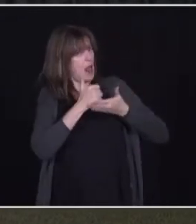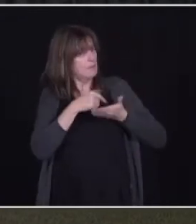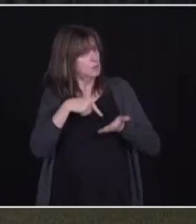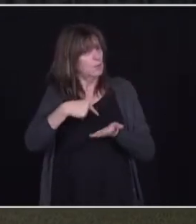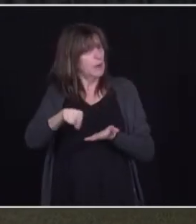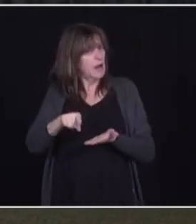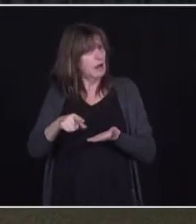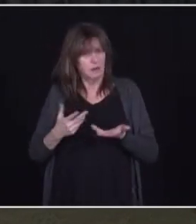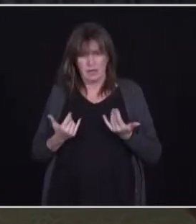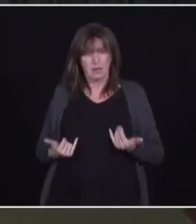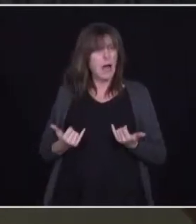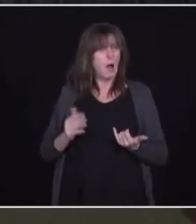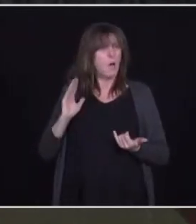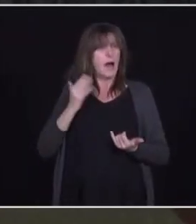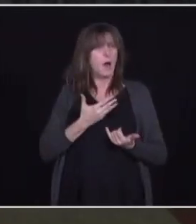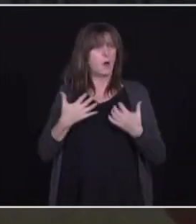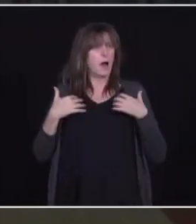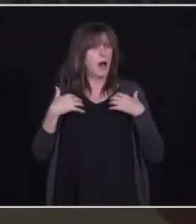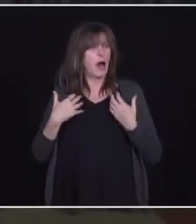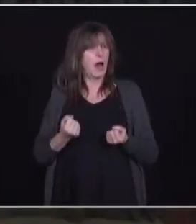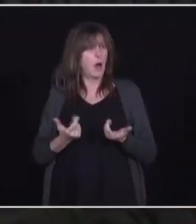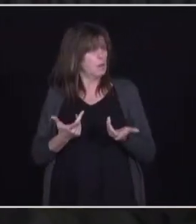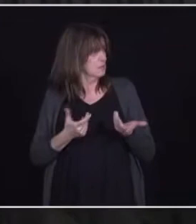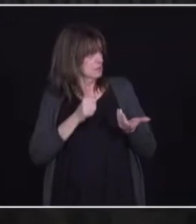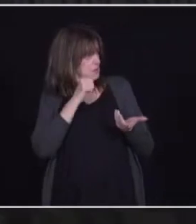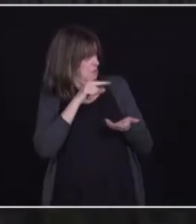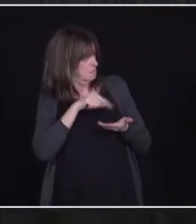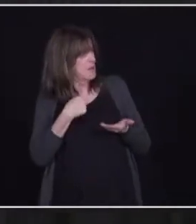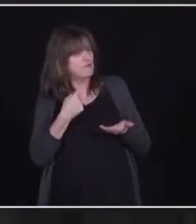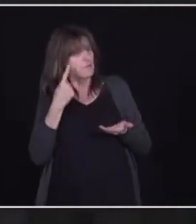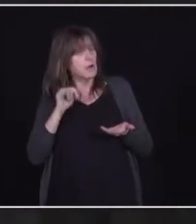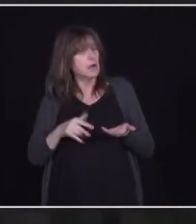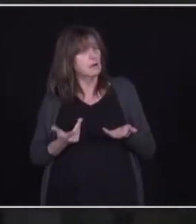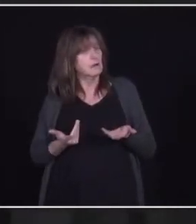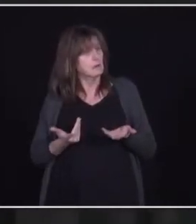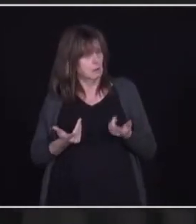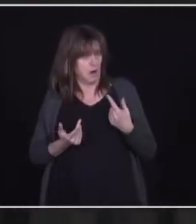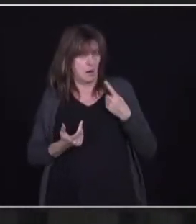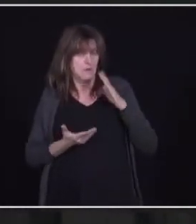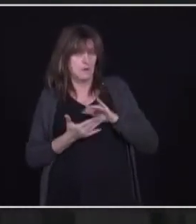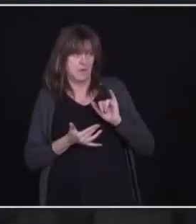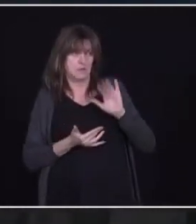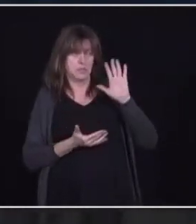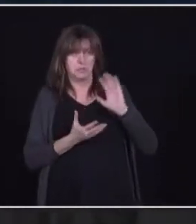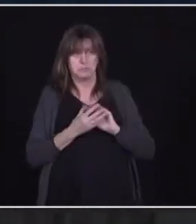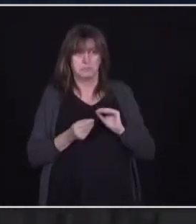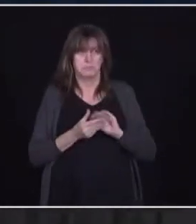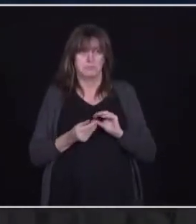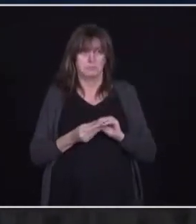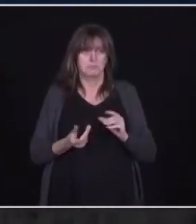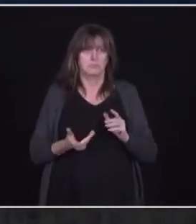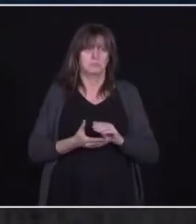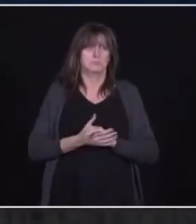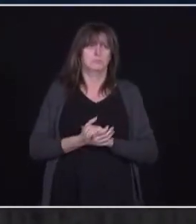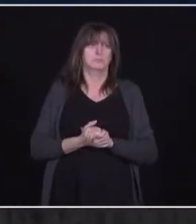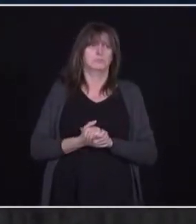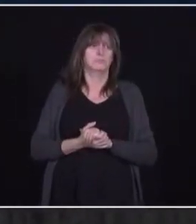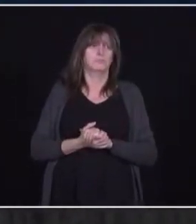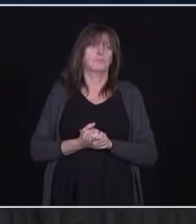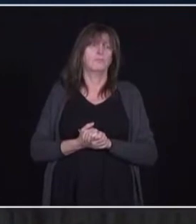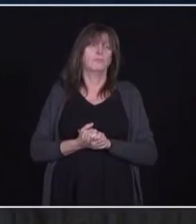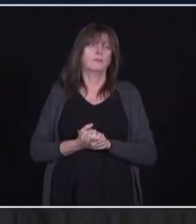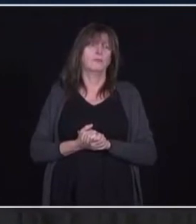bill? Well, there's two things, Brian, that are more important to people across the country. And when you see 13 premiers of